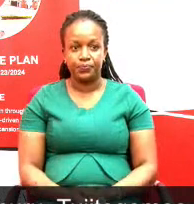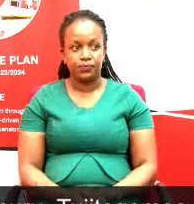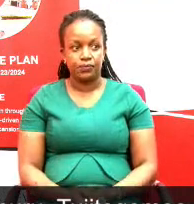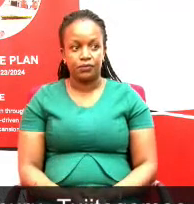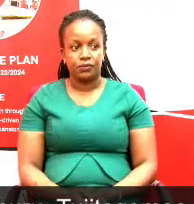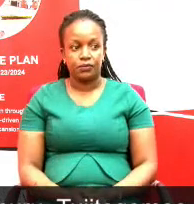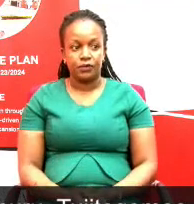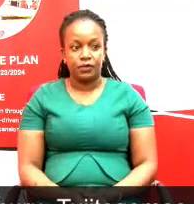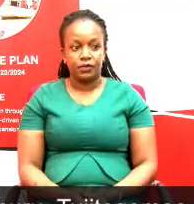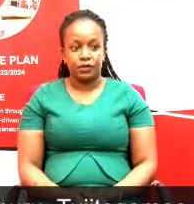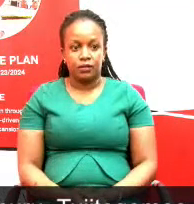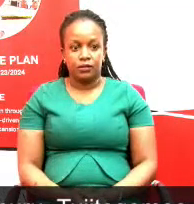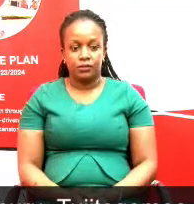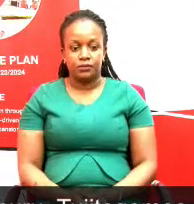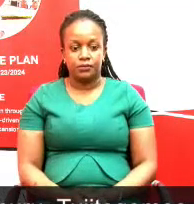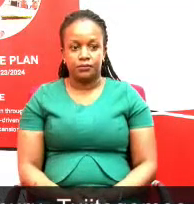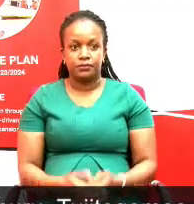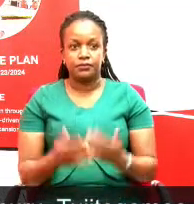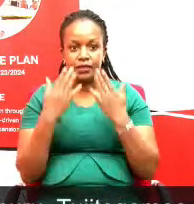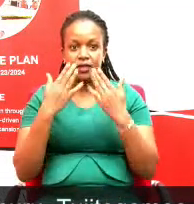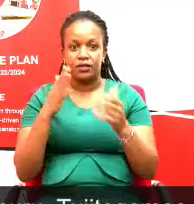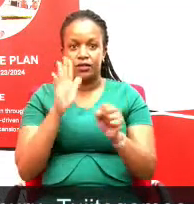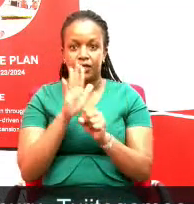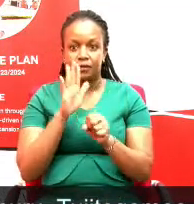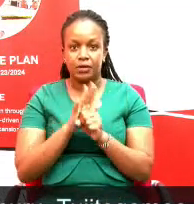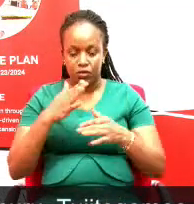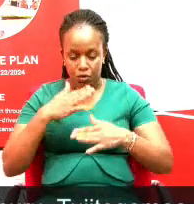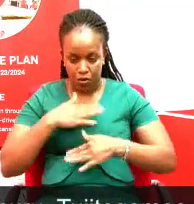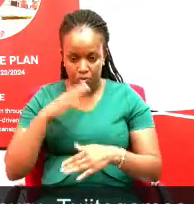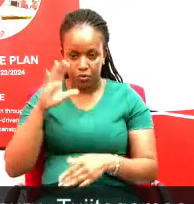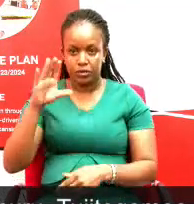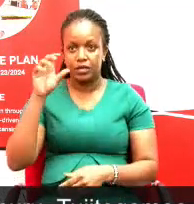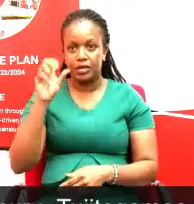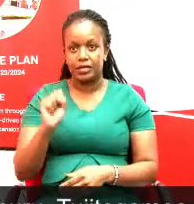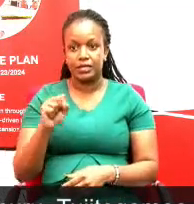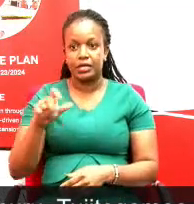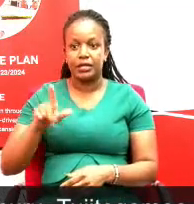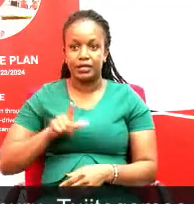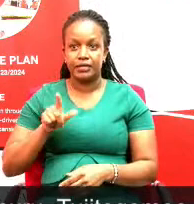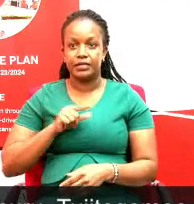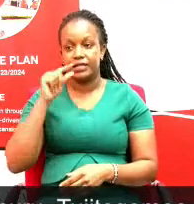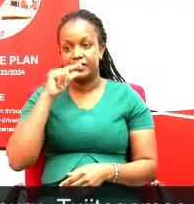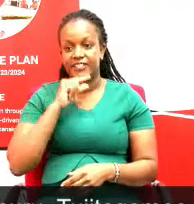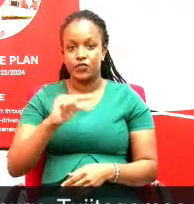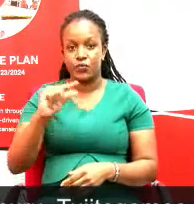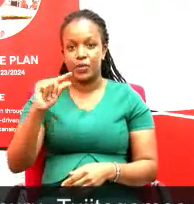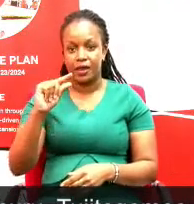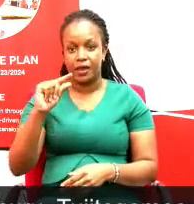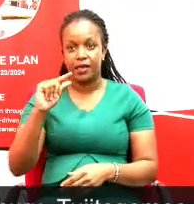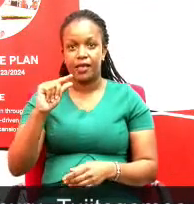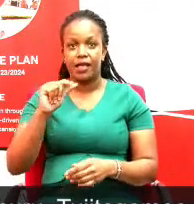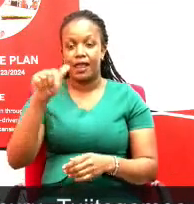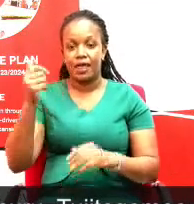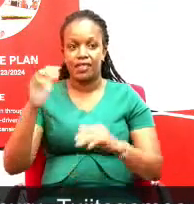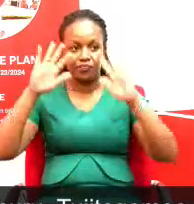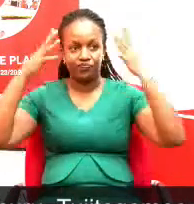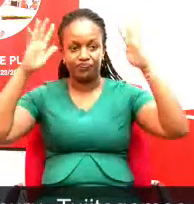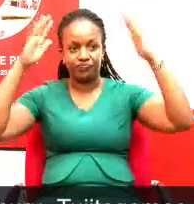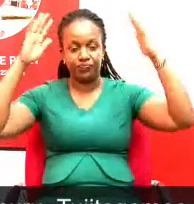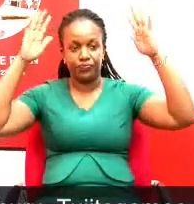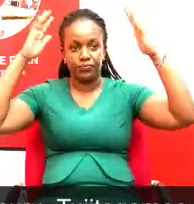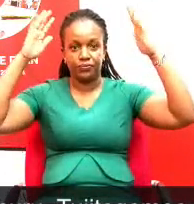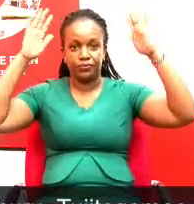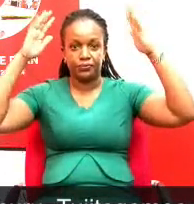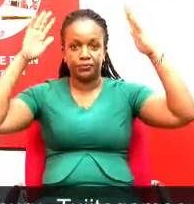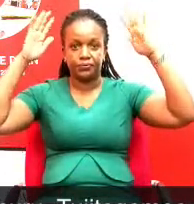Thank you very much, Honorable CS. Ladies and gentlemen, another round of applause for